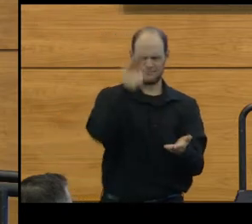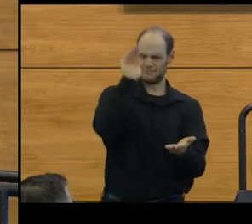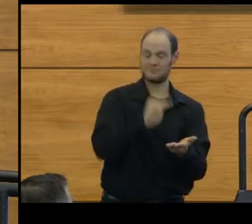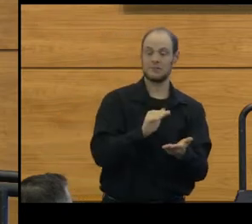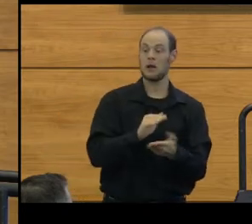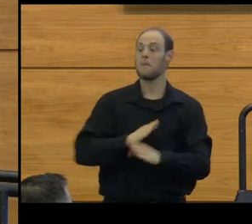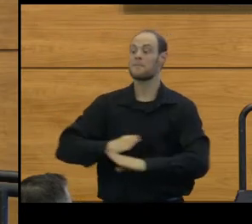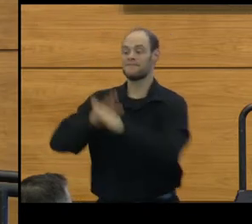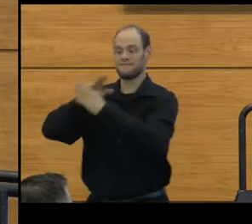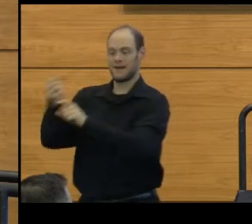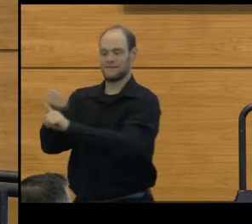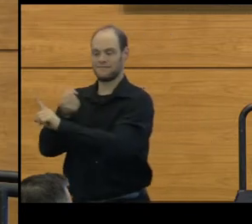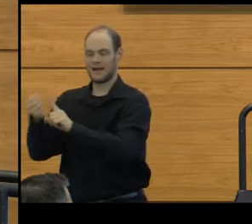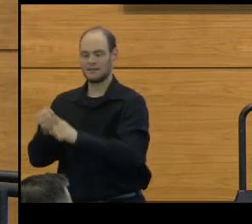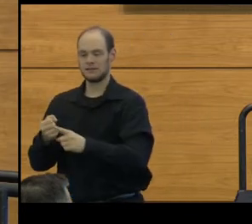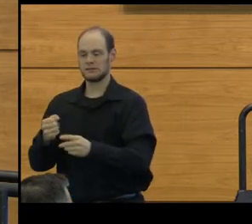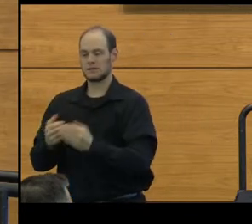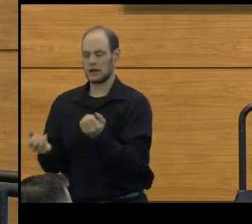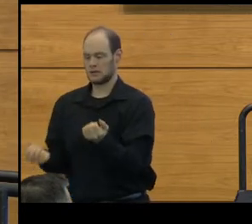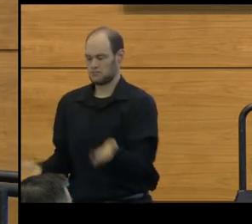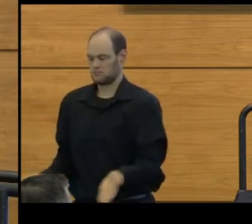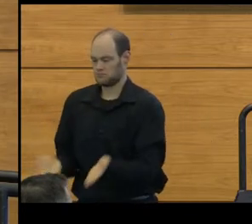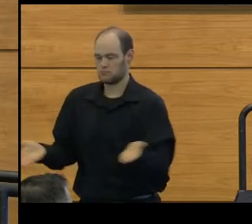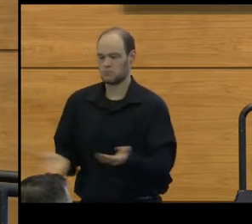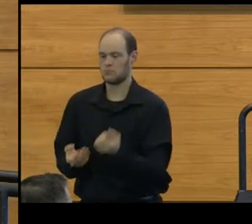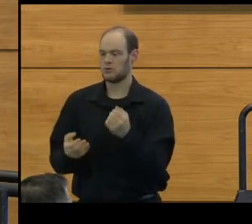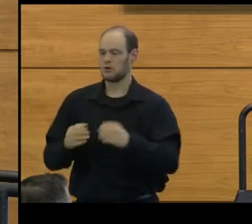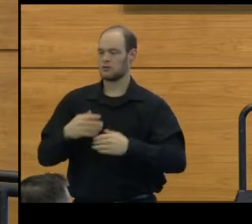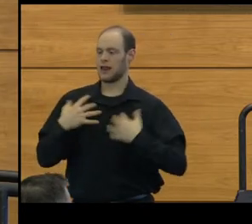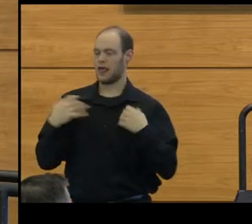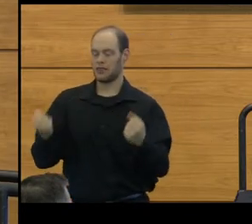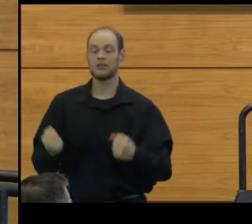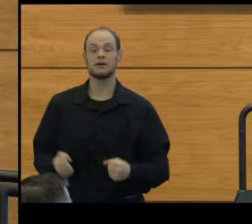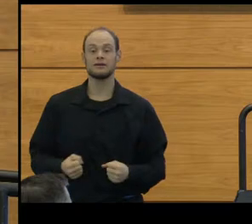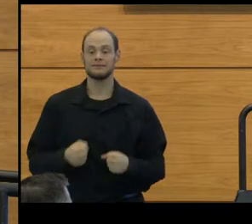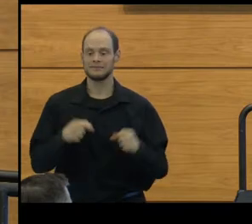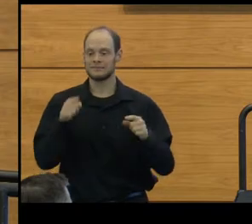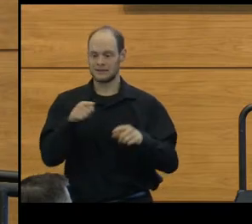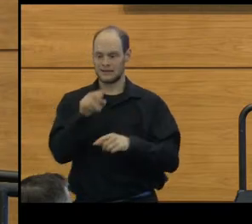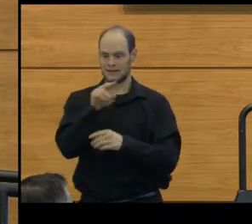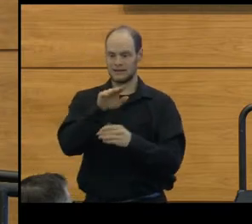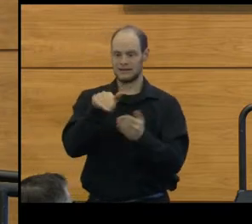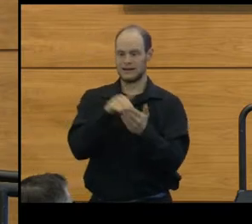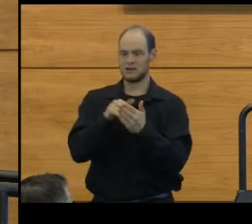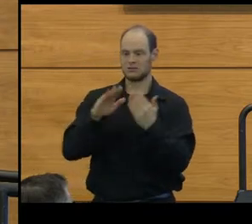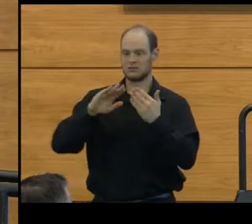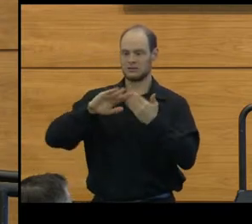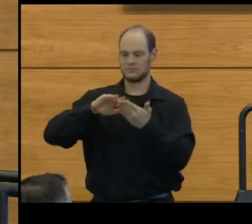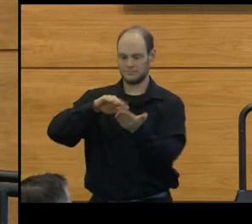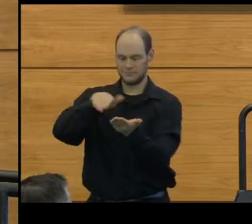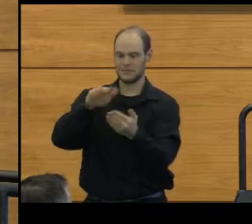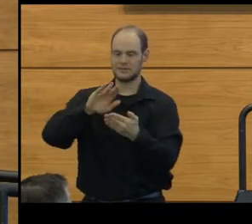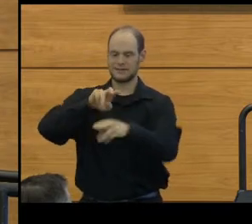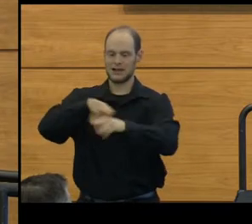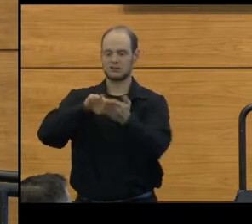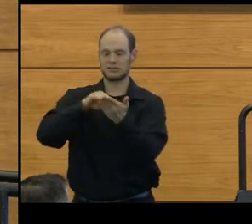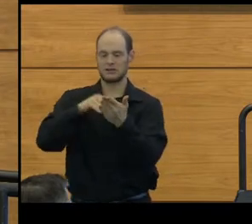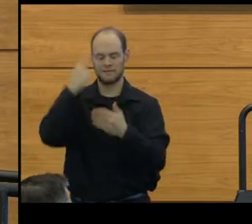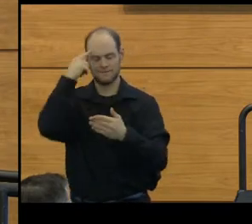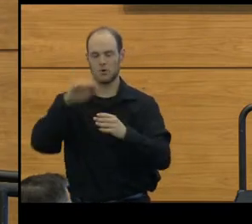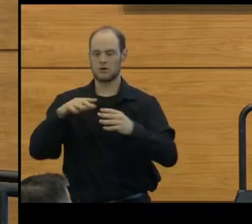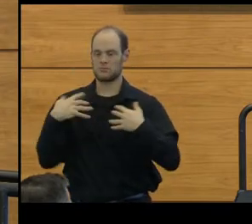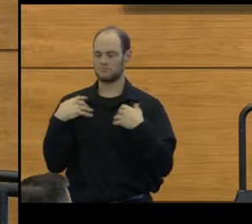prevention and health promotion. As principal investigator of the National Center for School Safety, he